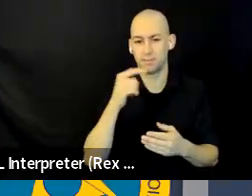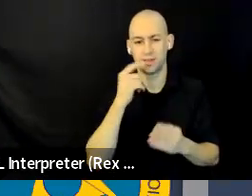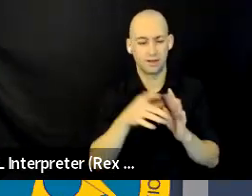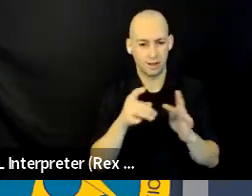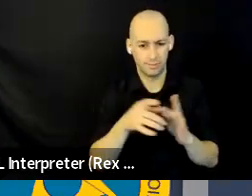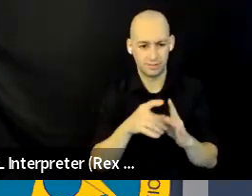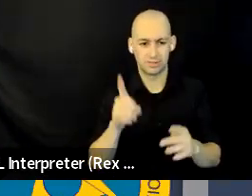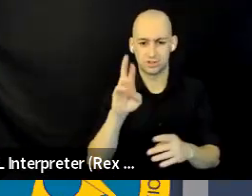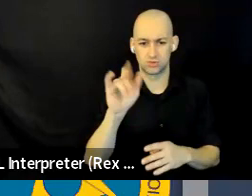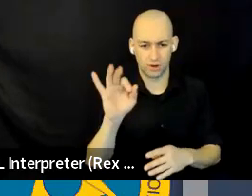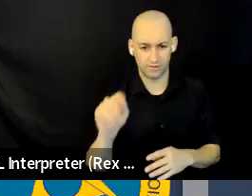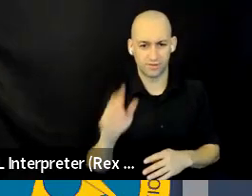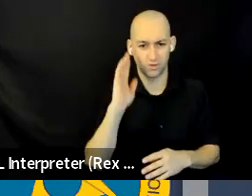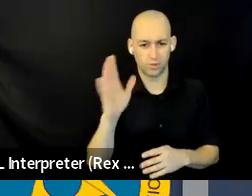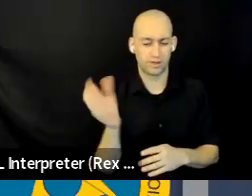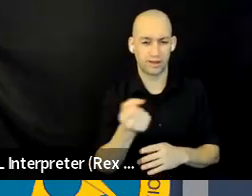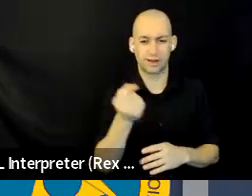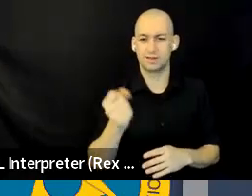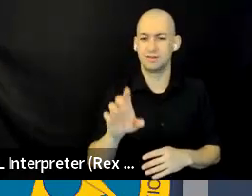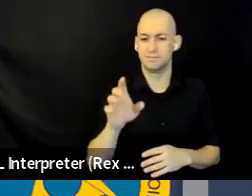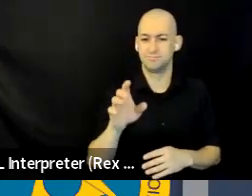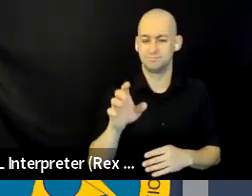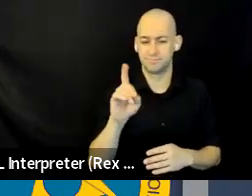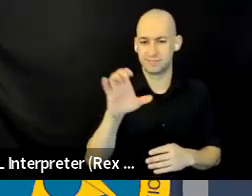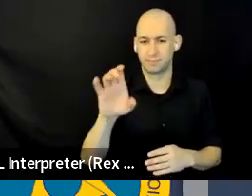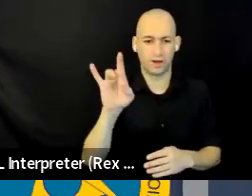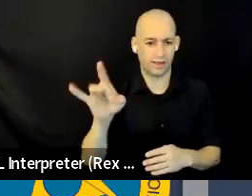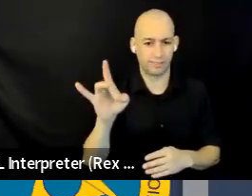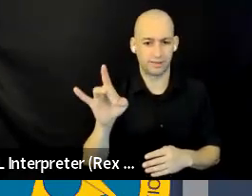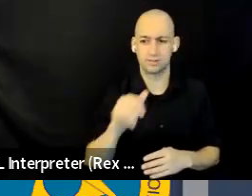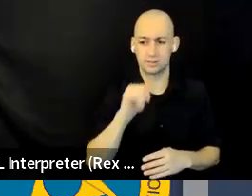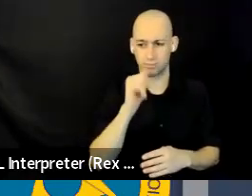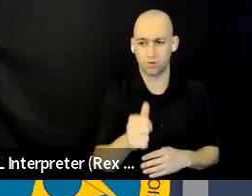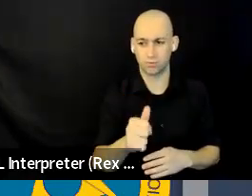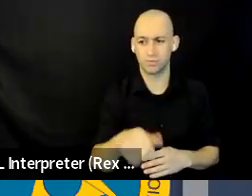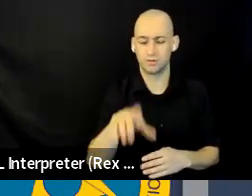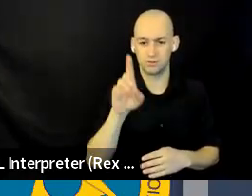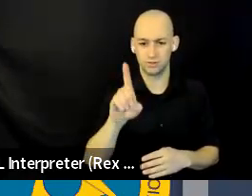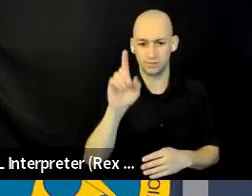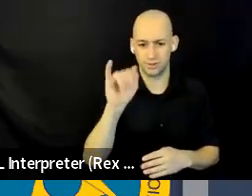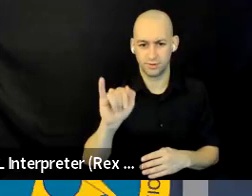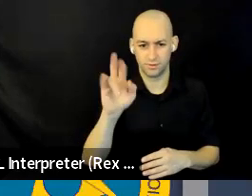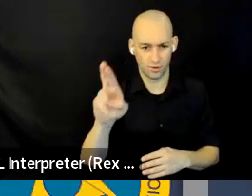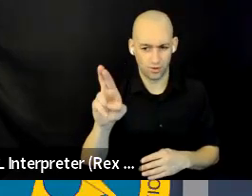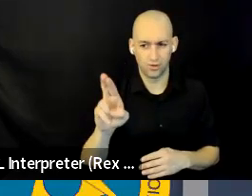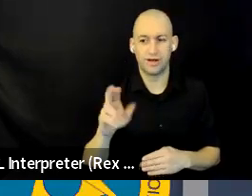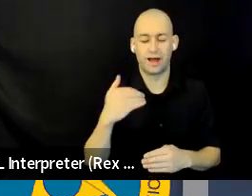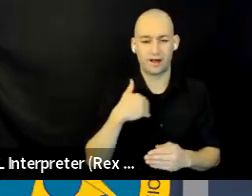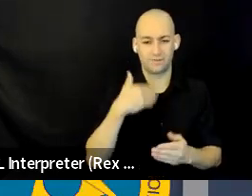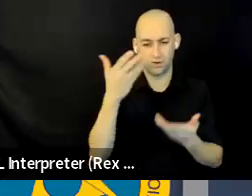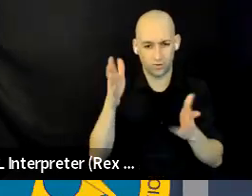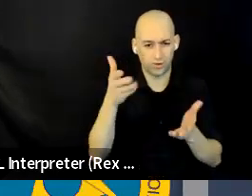accepted through Friday, December 8th, so tomorrow. The draft interim report provides a summary of existing information